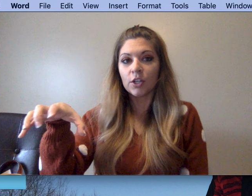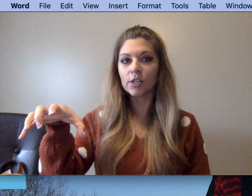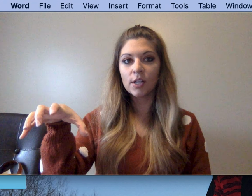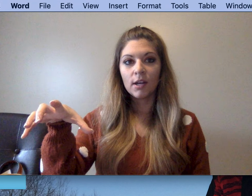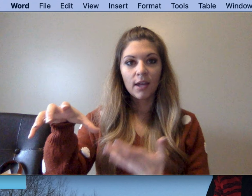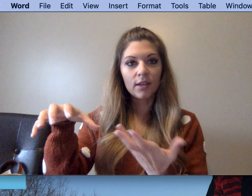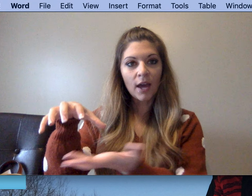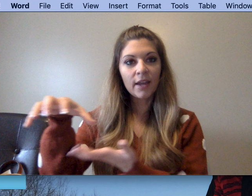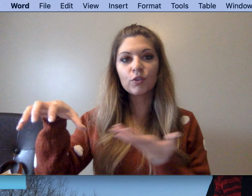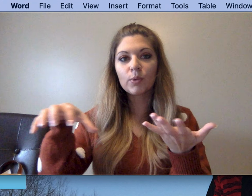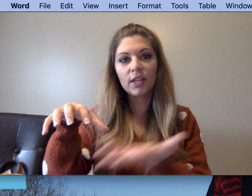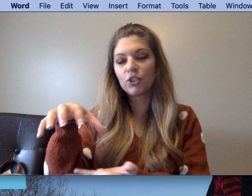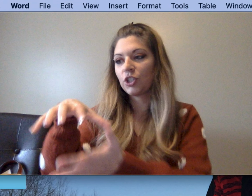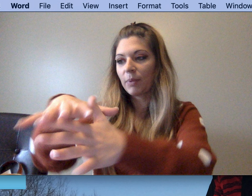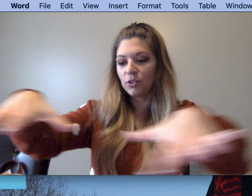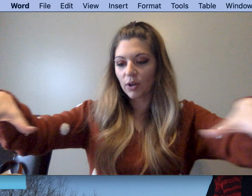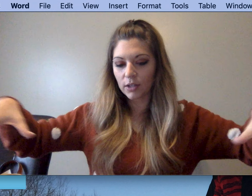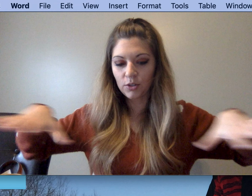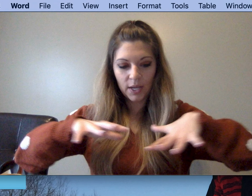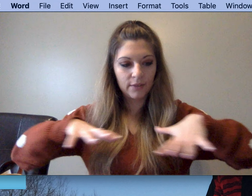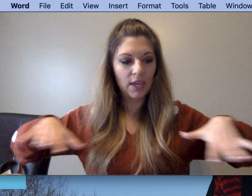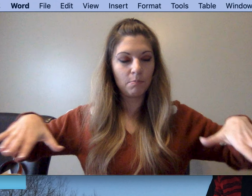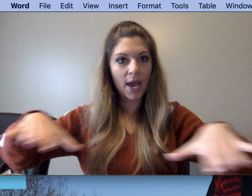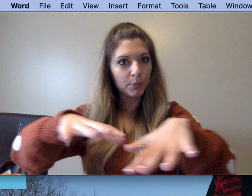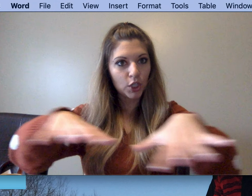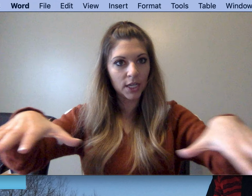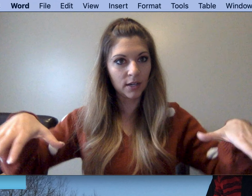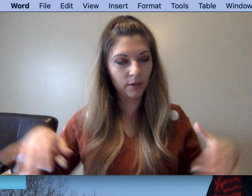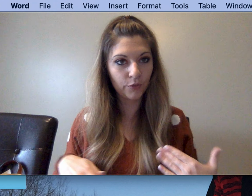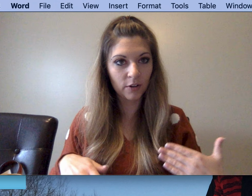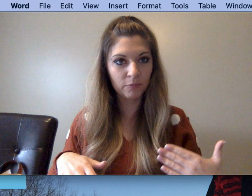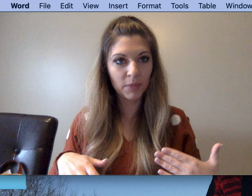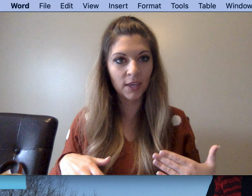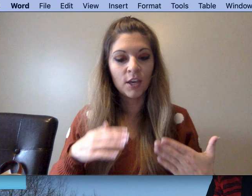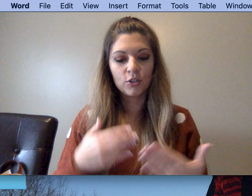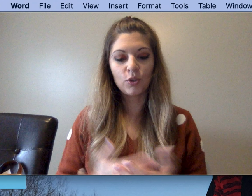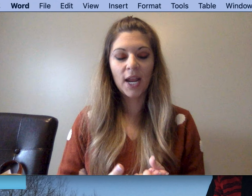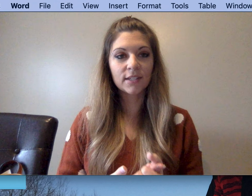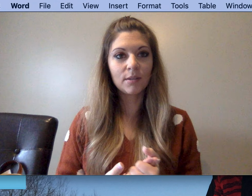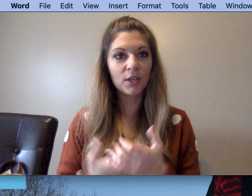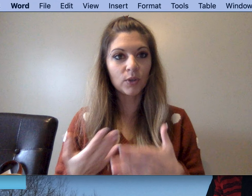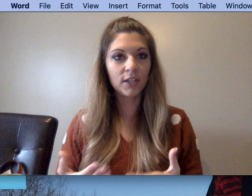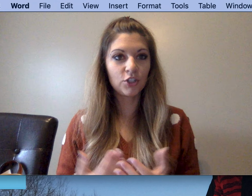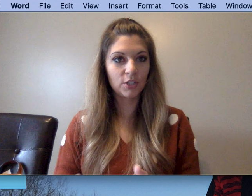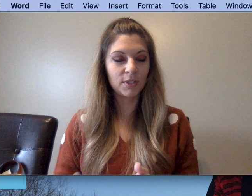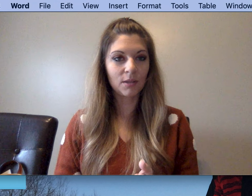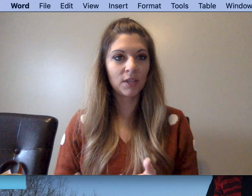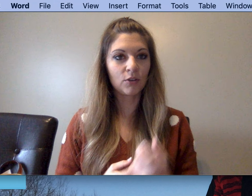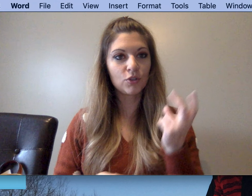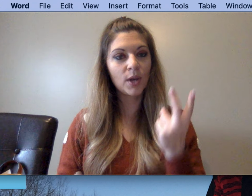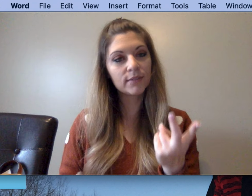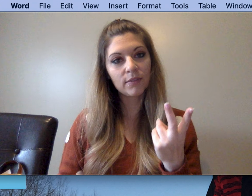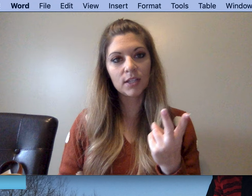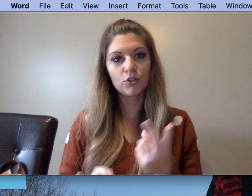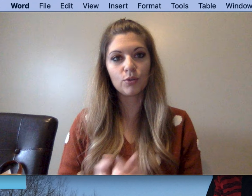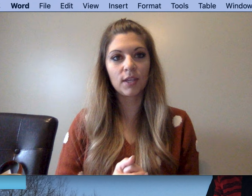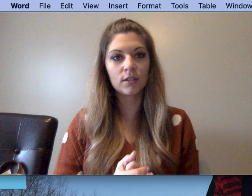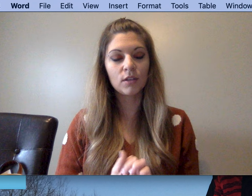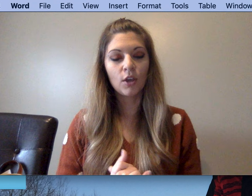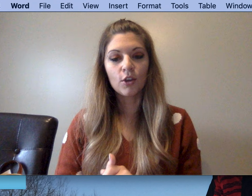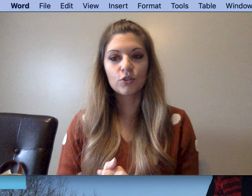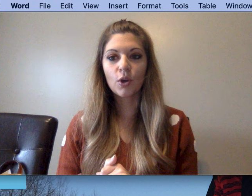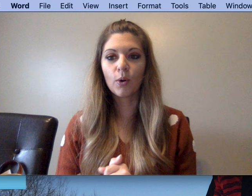it's here. I have no relationship. I don't have a map created in front of me. So it has to be in relationship to something else. So you have to have at least